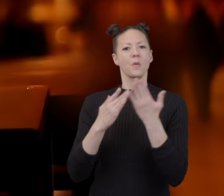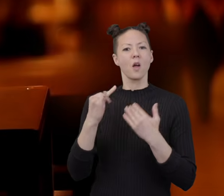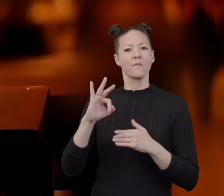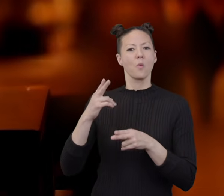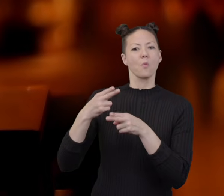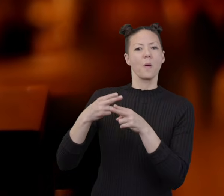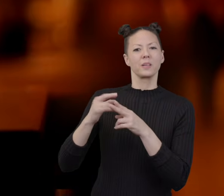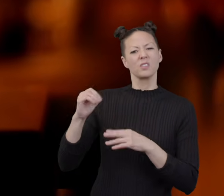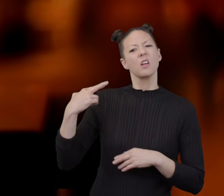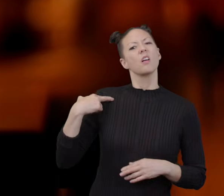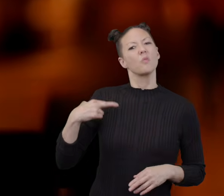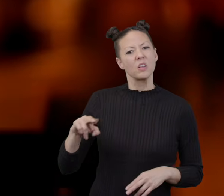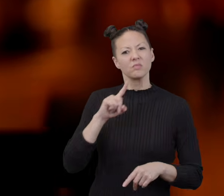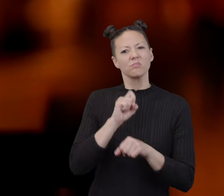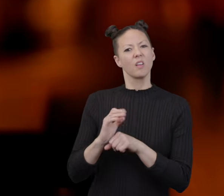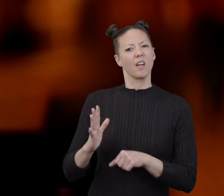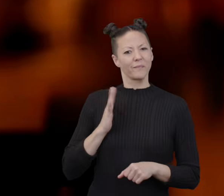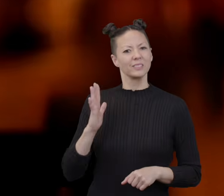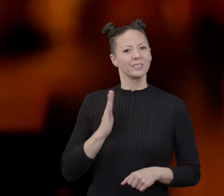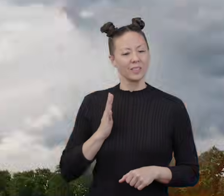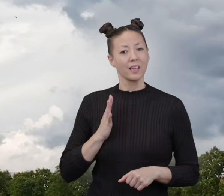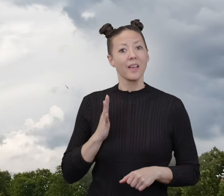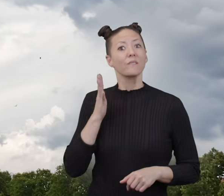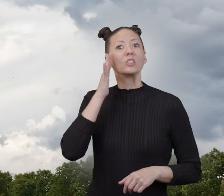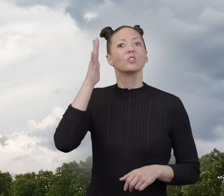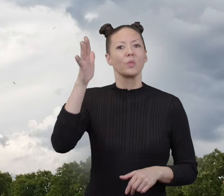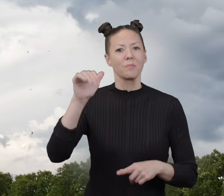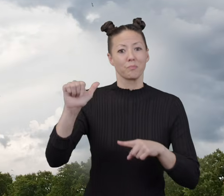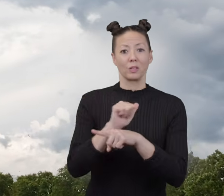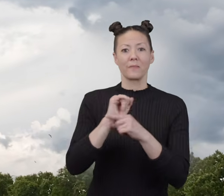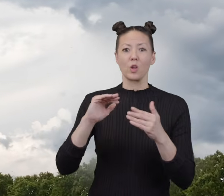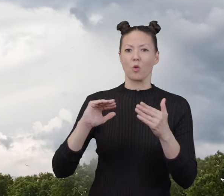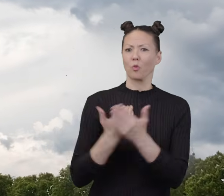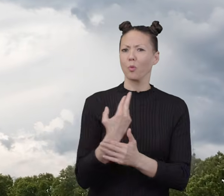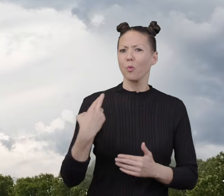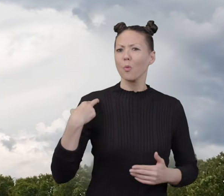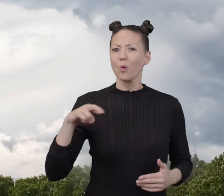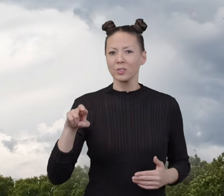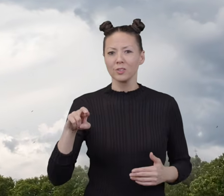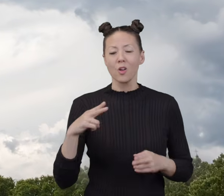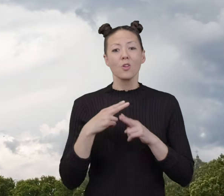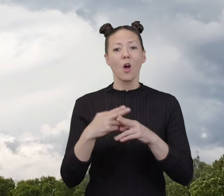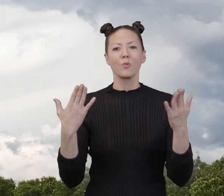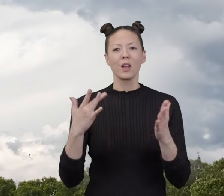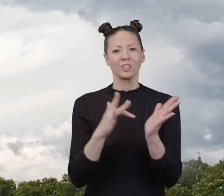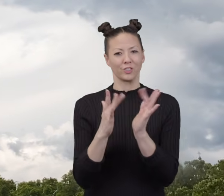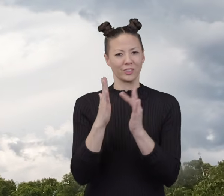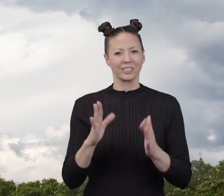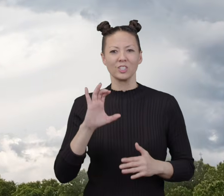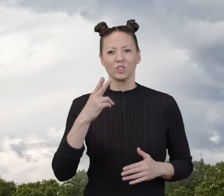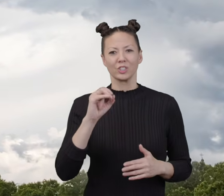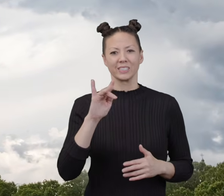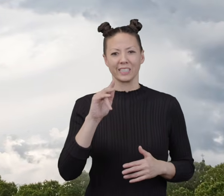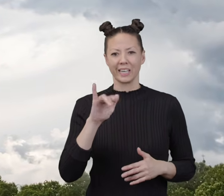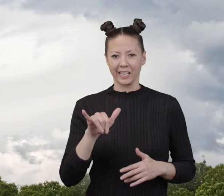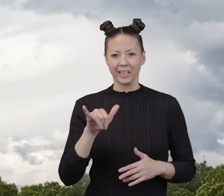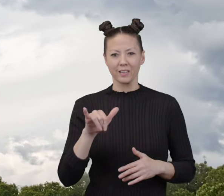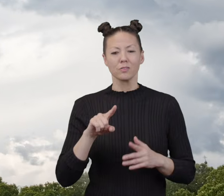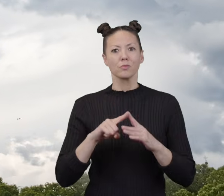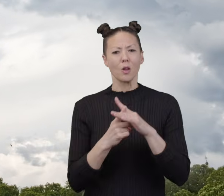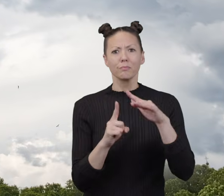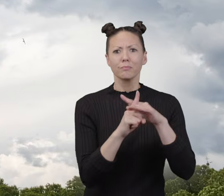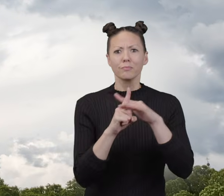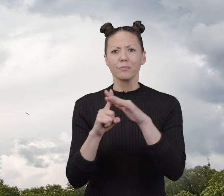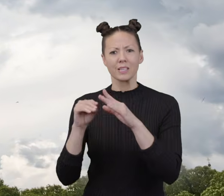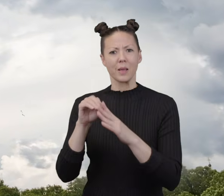of Rome's official religion. Eventually, the practice of a new religion called Christianity slowly emerged